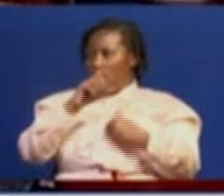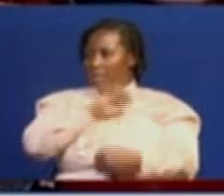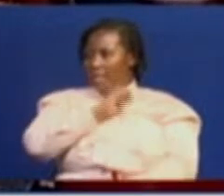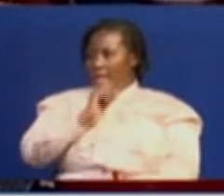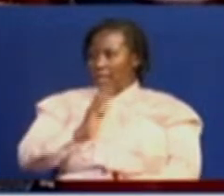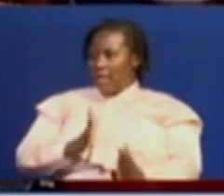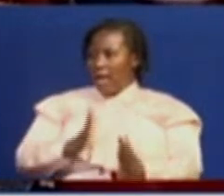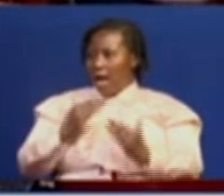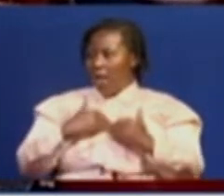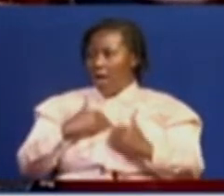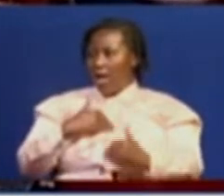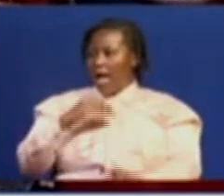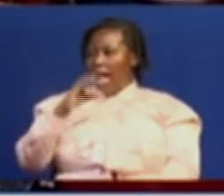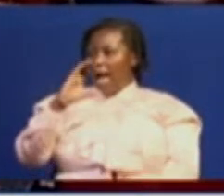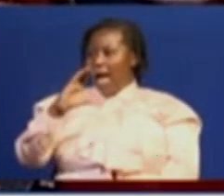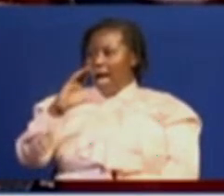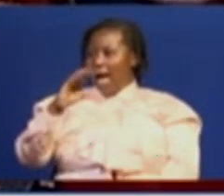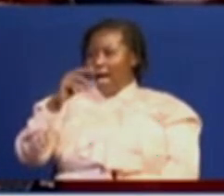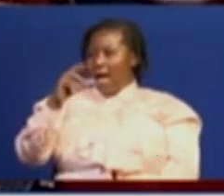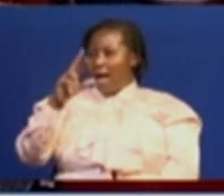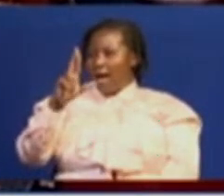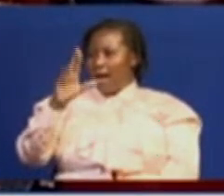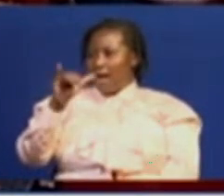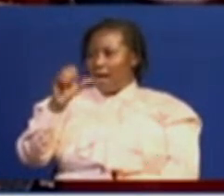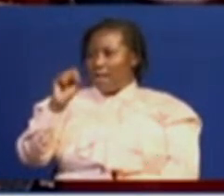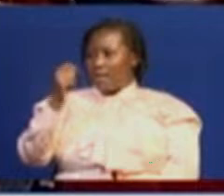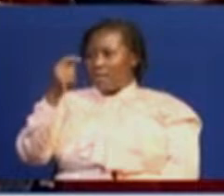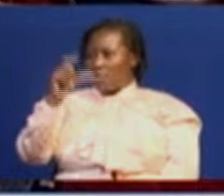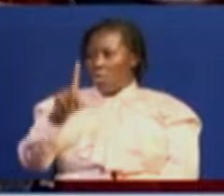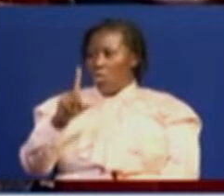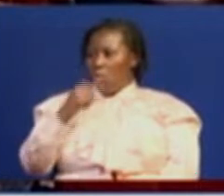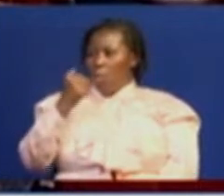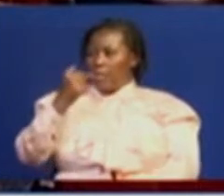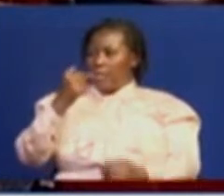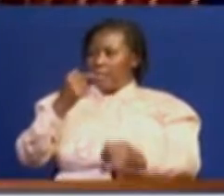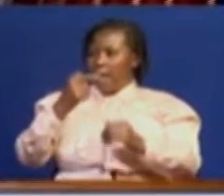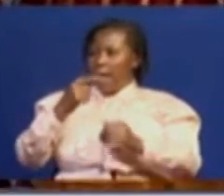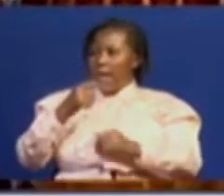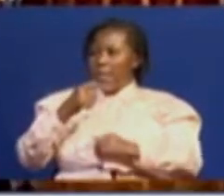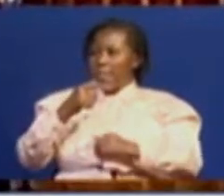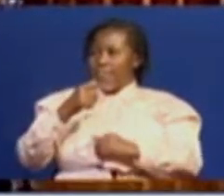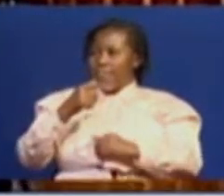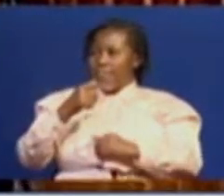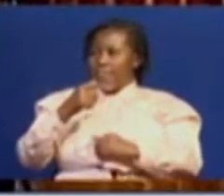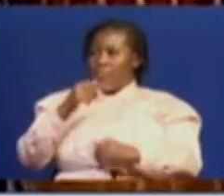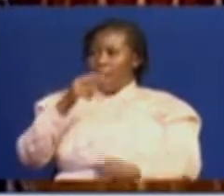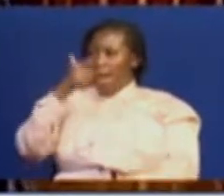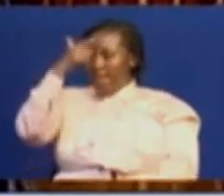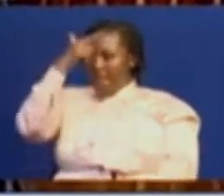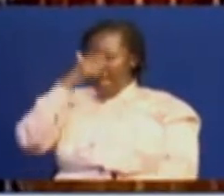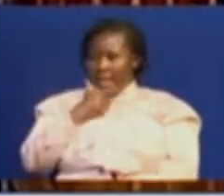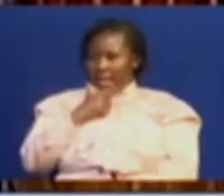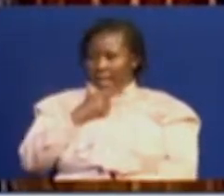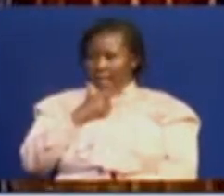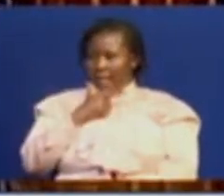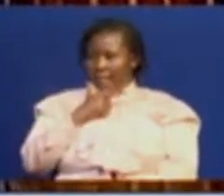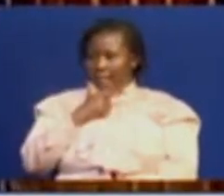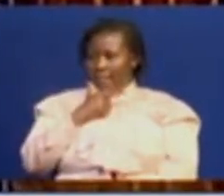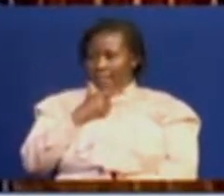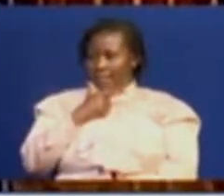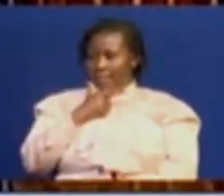one of our senators, Senator Crystal Asige, who is visually impaired, and she may not be able to